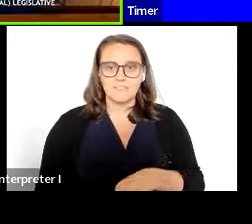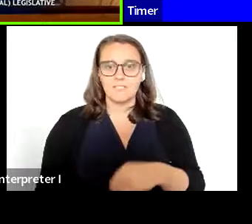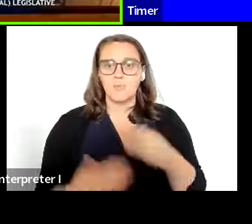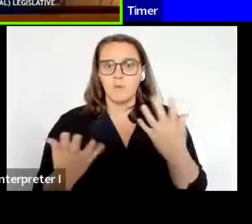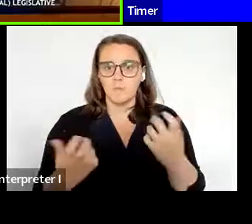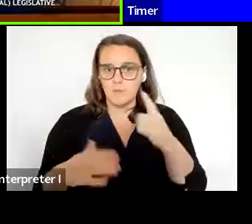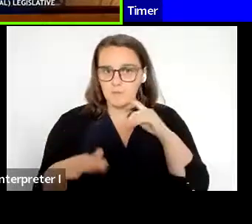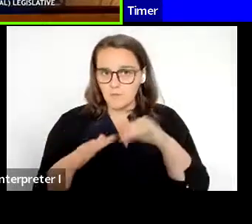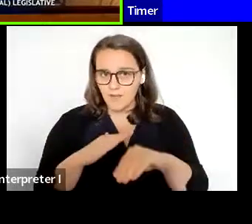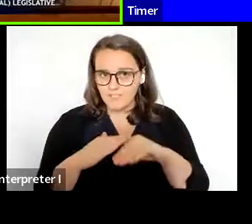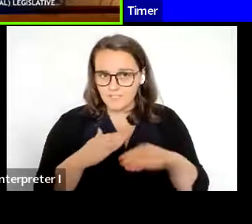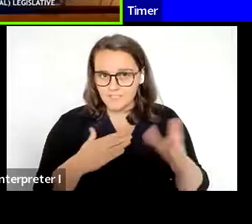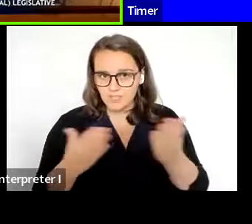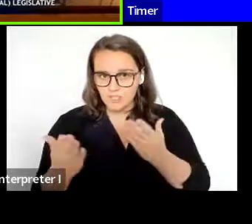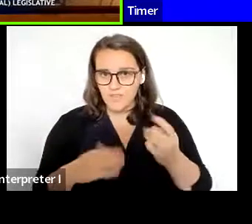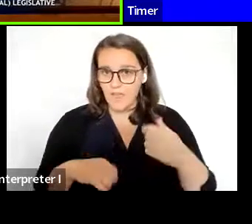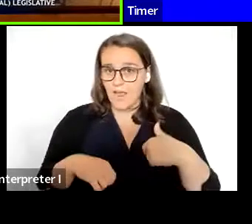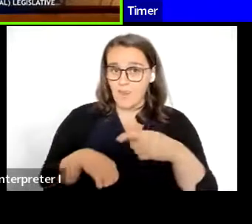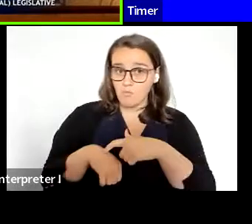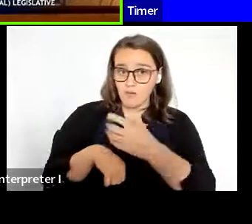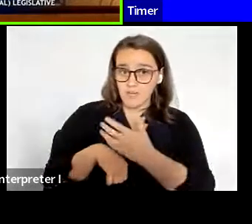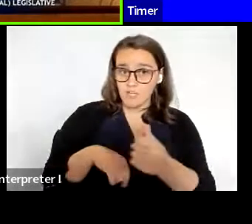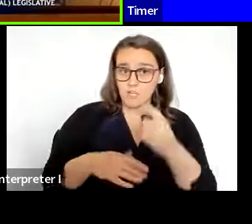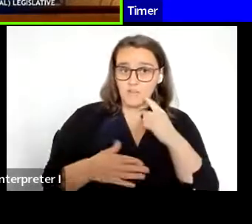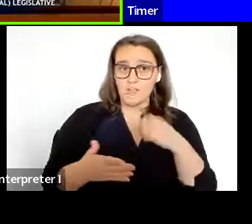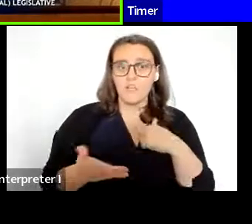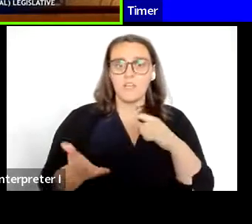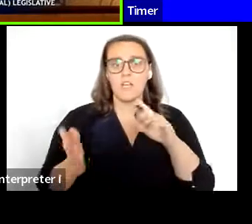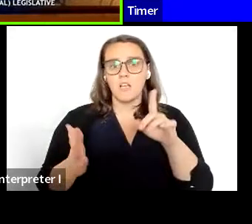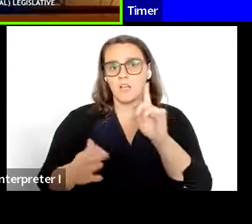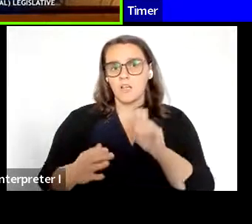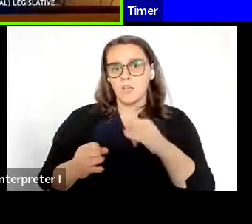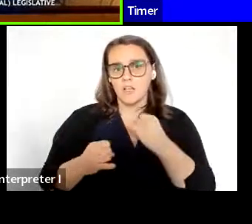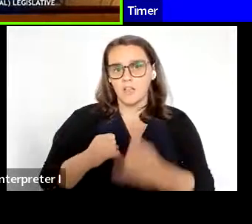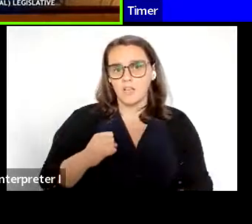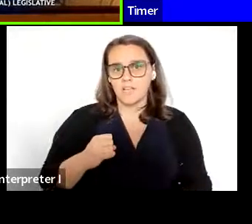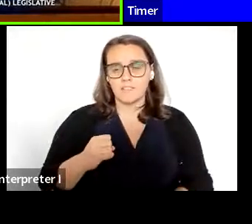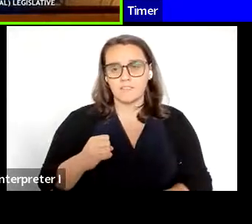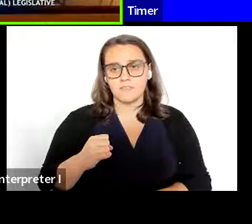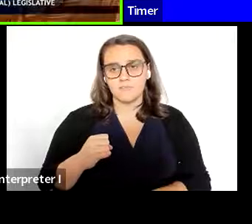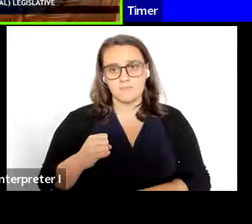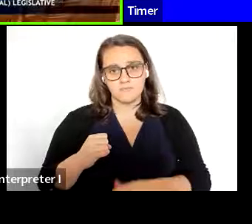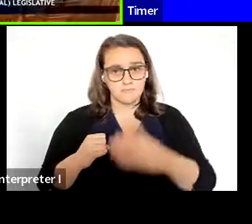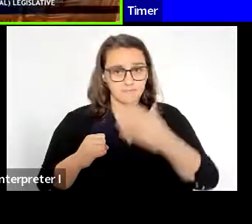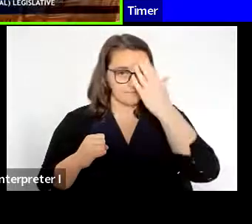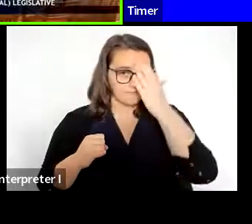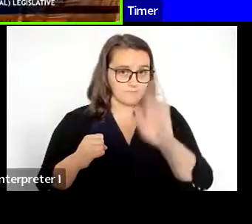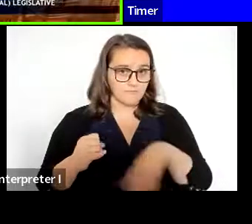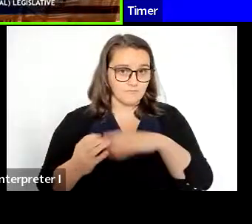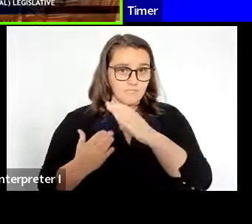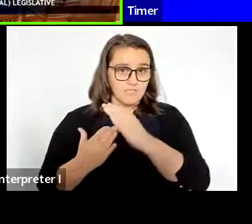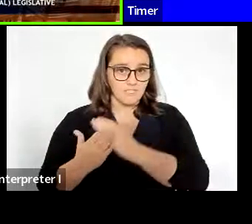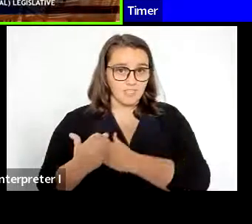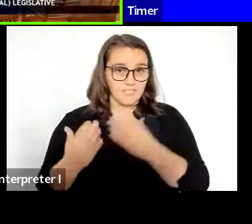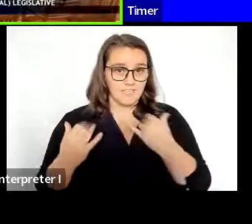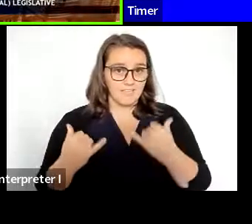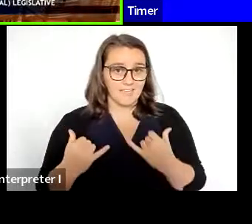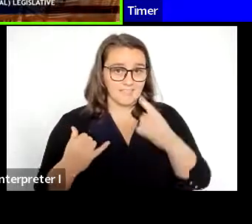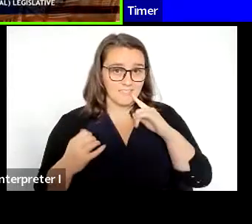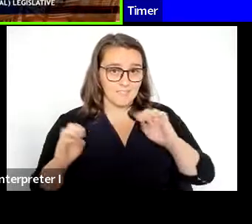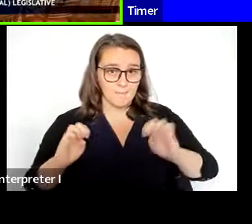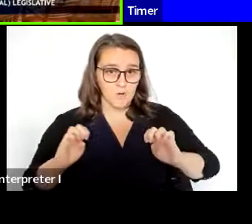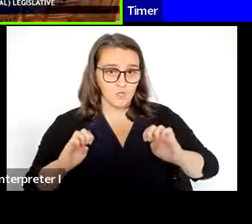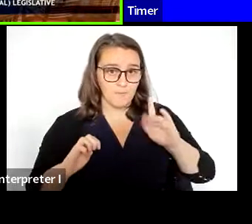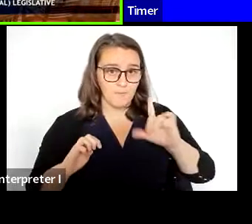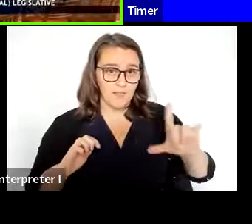access these services. And I'm running out of time. One last question I wanted to ask was, I know that on the agenda today is an emergency bill as well as